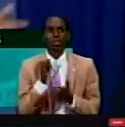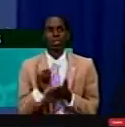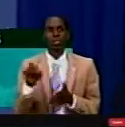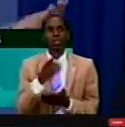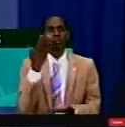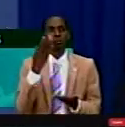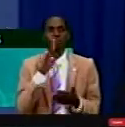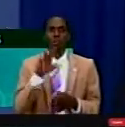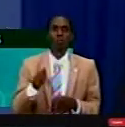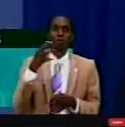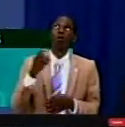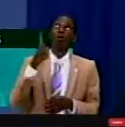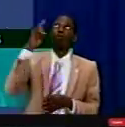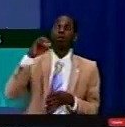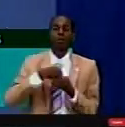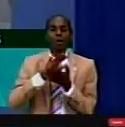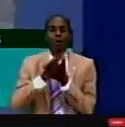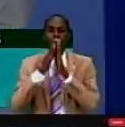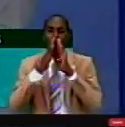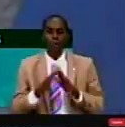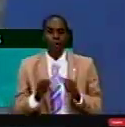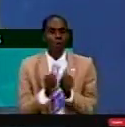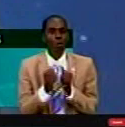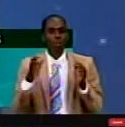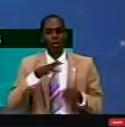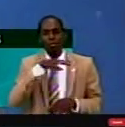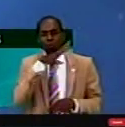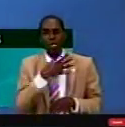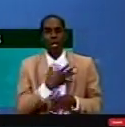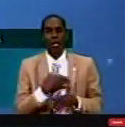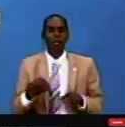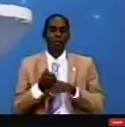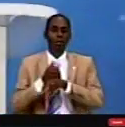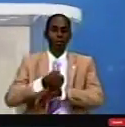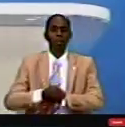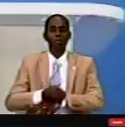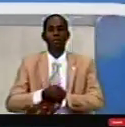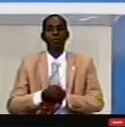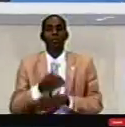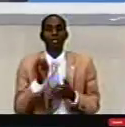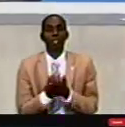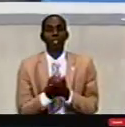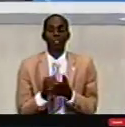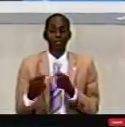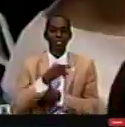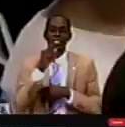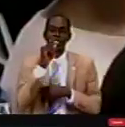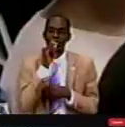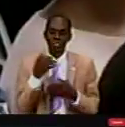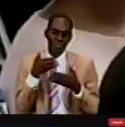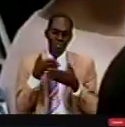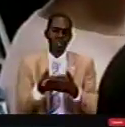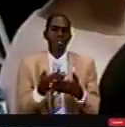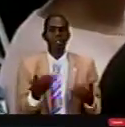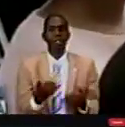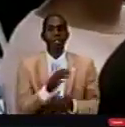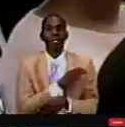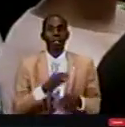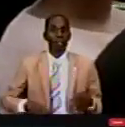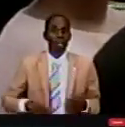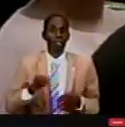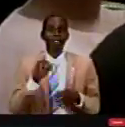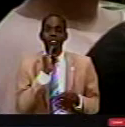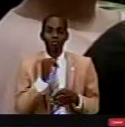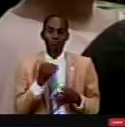without support and blameless that day is about coming Christ is about to come he wants us to marry and remember